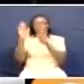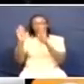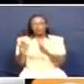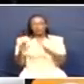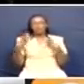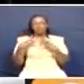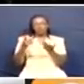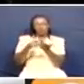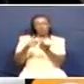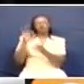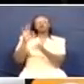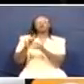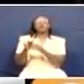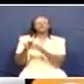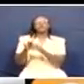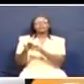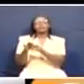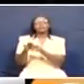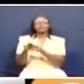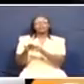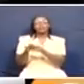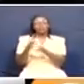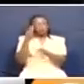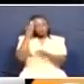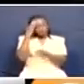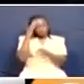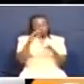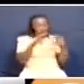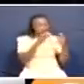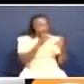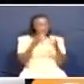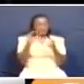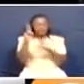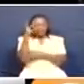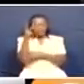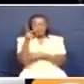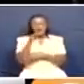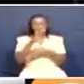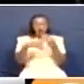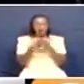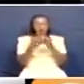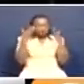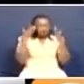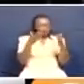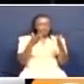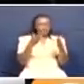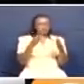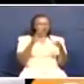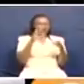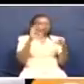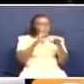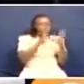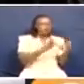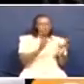votes. The crisis in Kenya has been not about those who vote, but those who